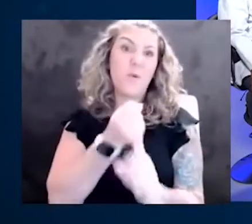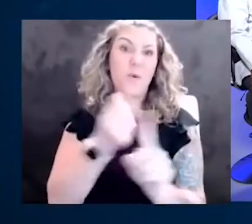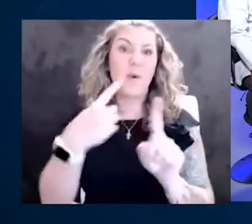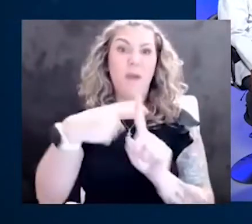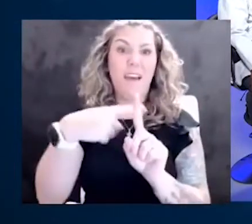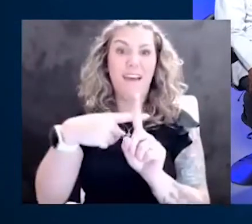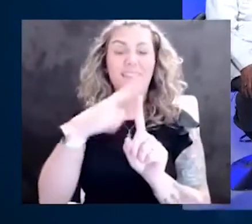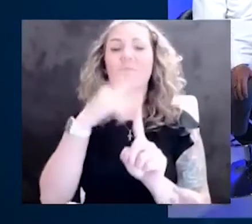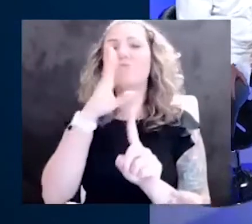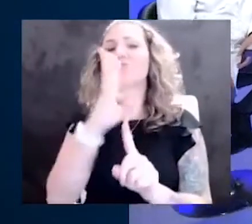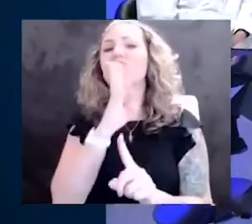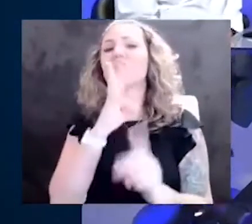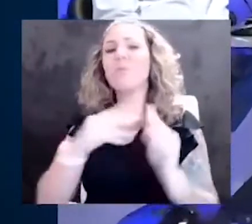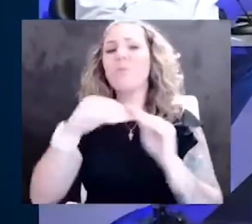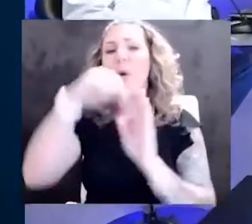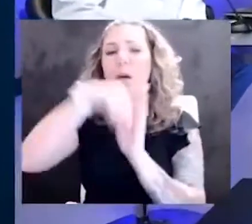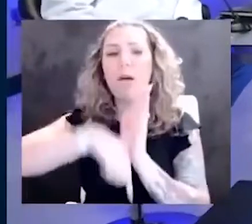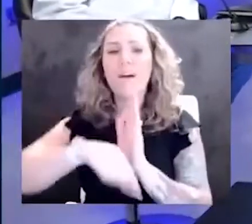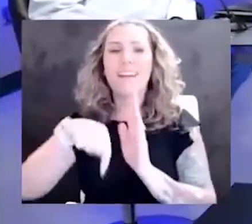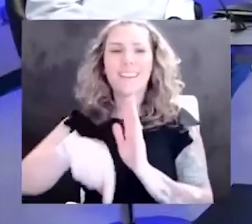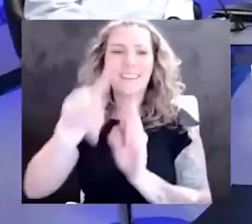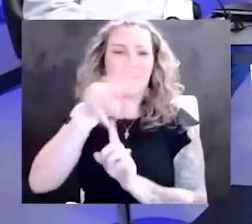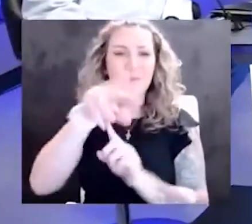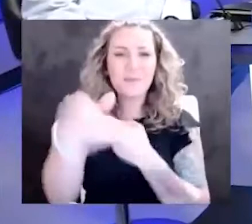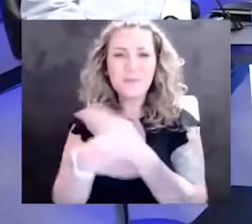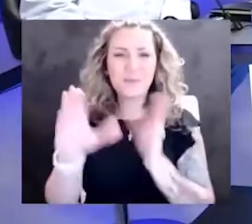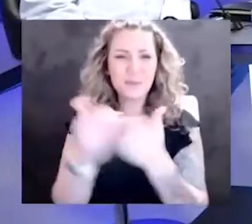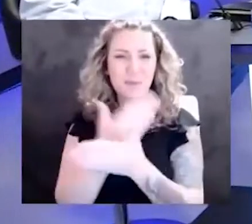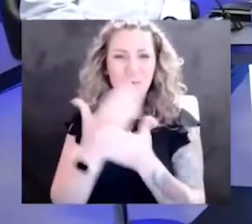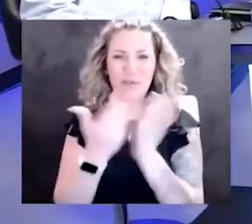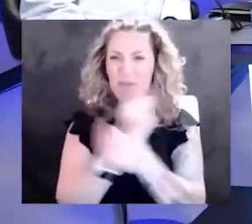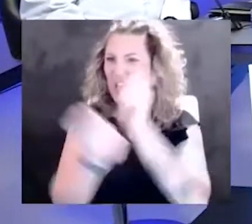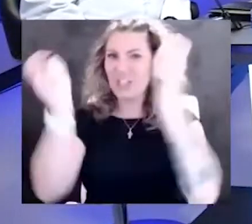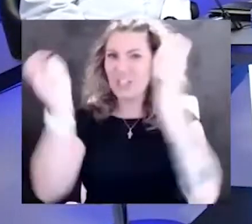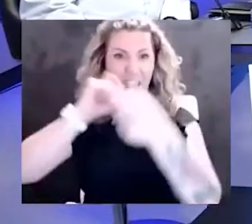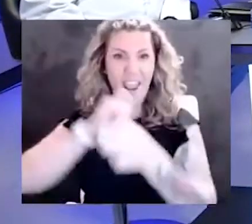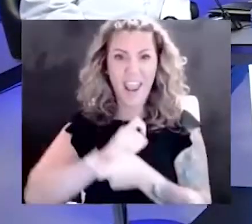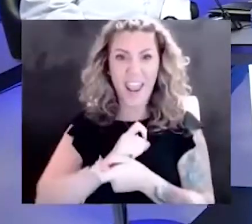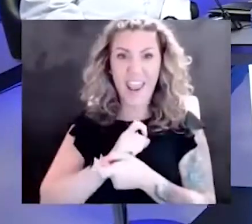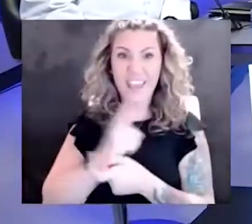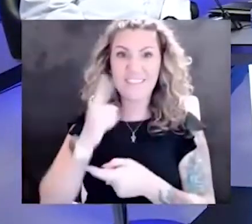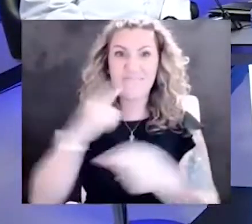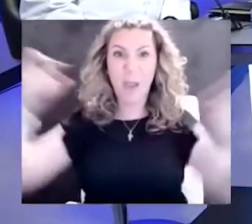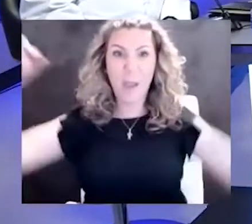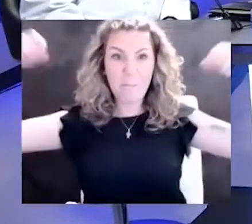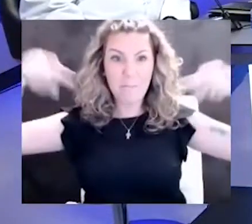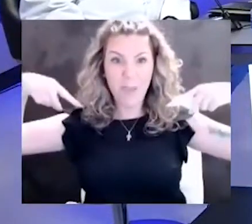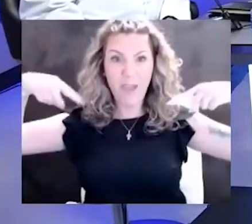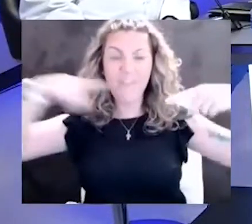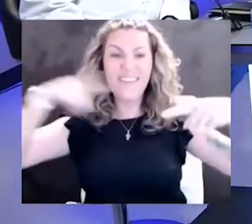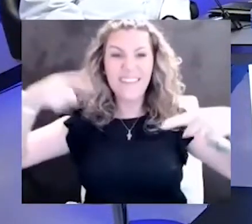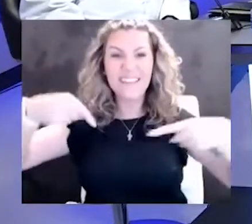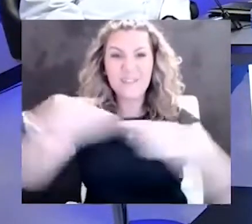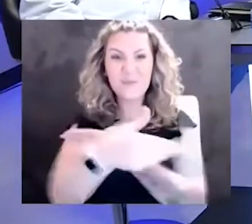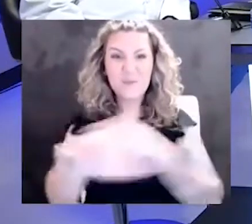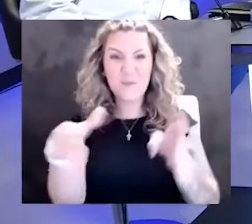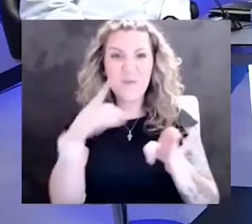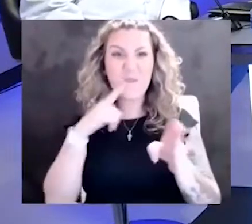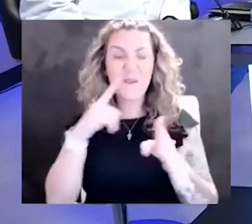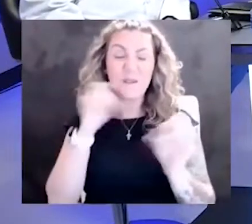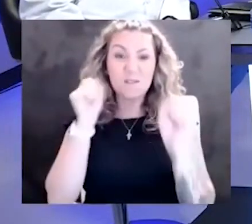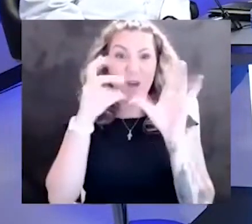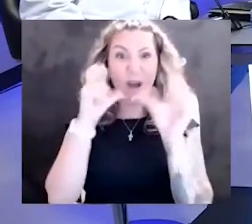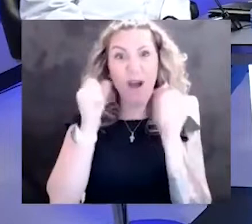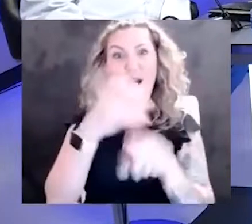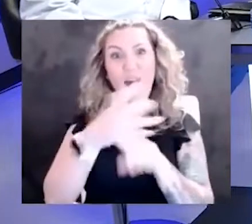And, you know, this studio is so cool. The brand new studio, we flipped it. We've beamed these guys right into the studio. This is awesome. We should try and do this more often. It's like a